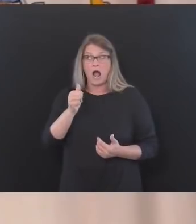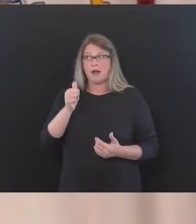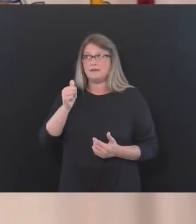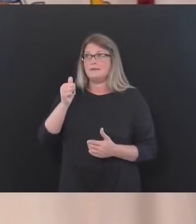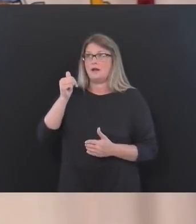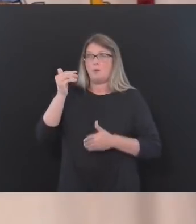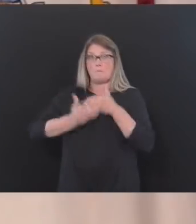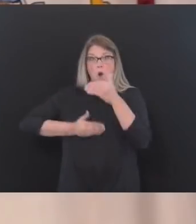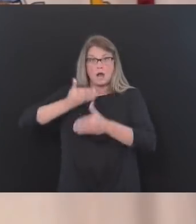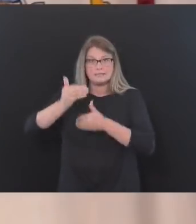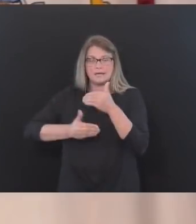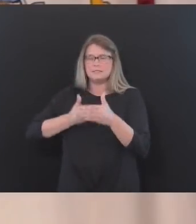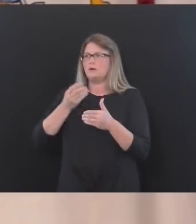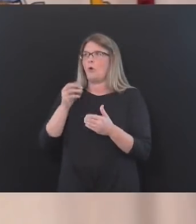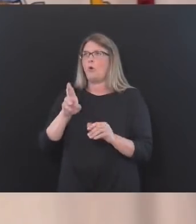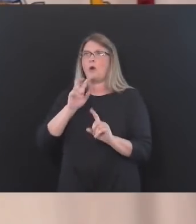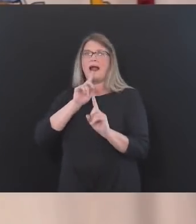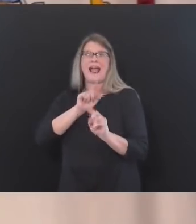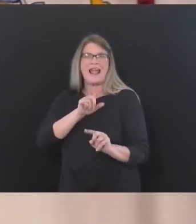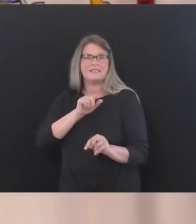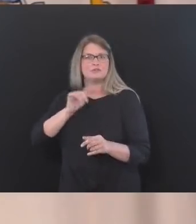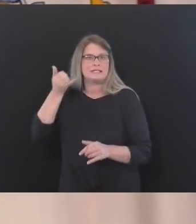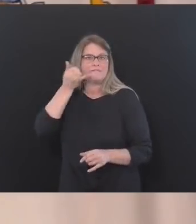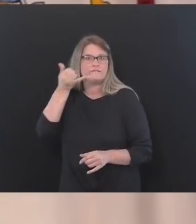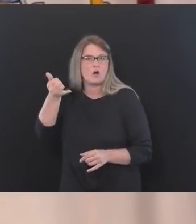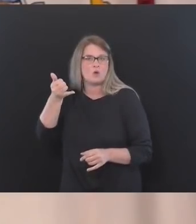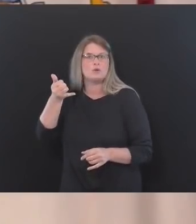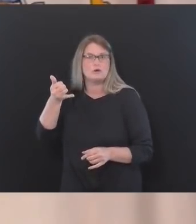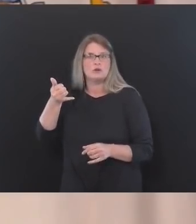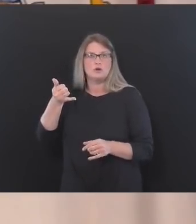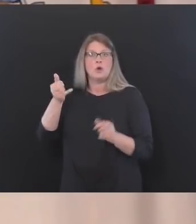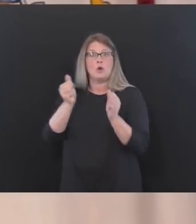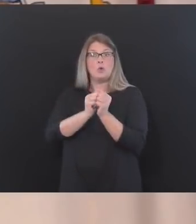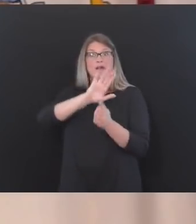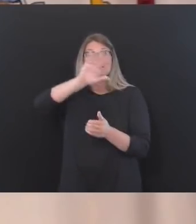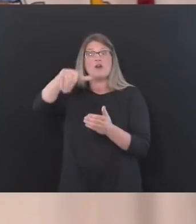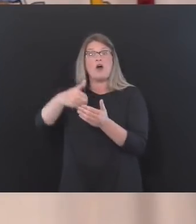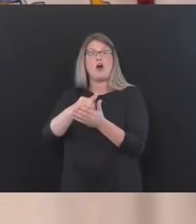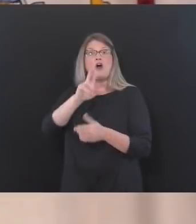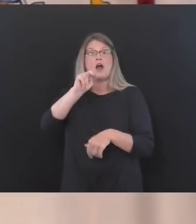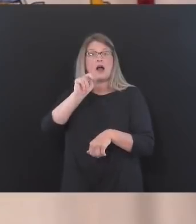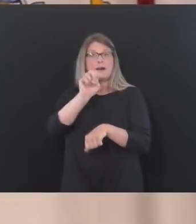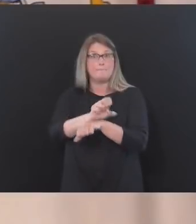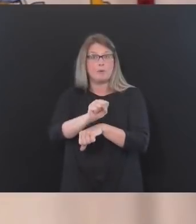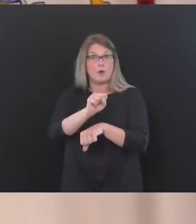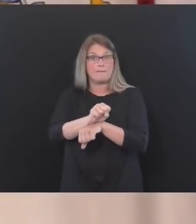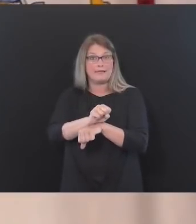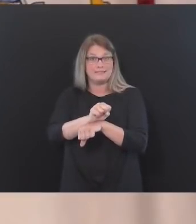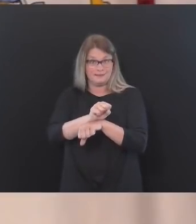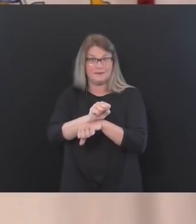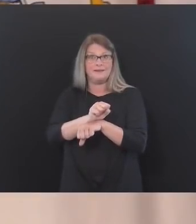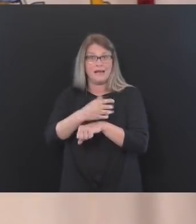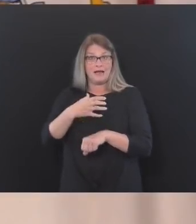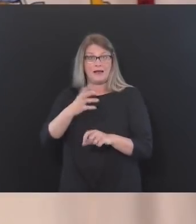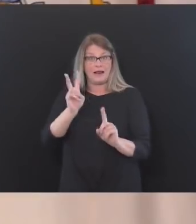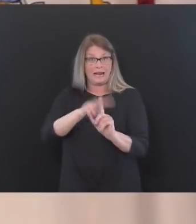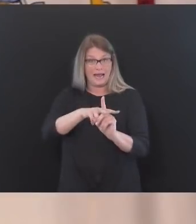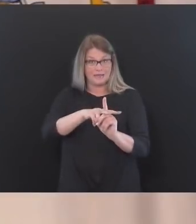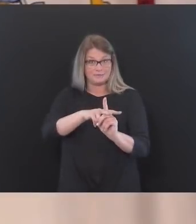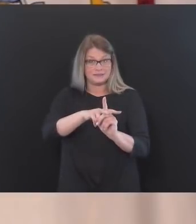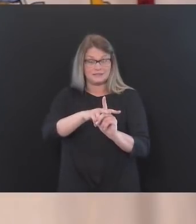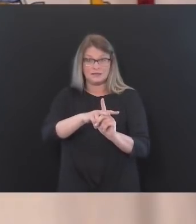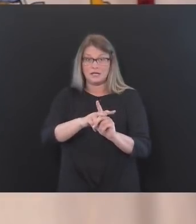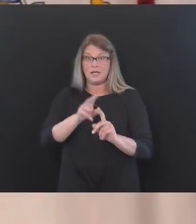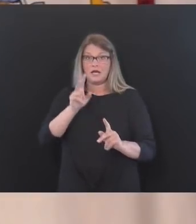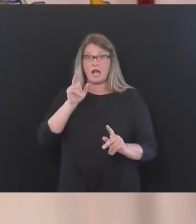the phone as prudently with all of our unemployment claims that are coming in. Our people are